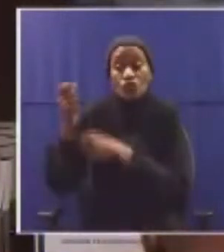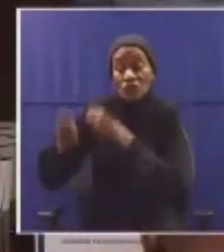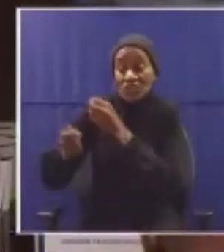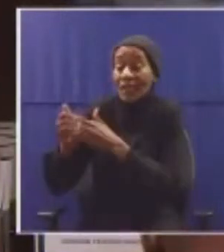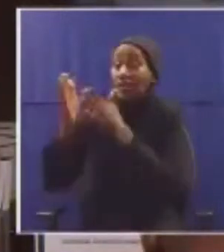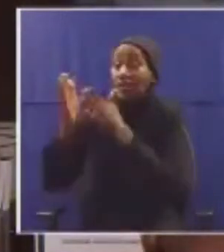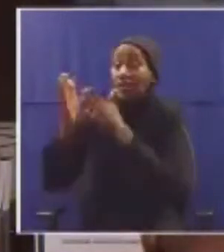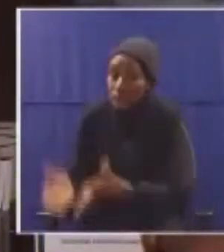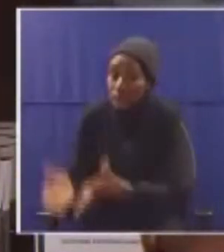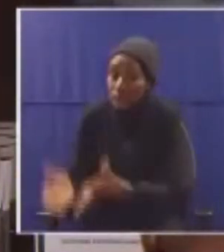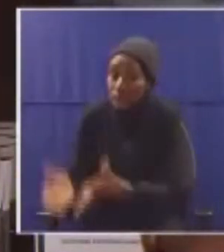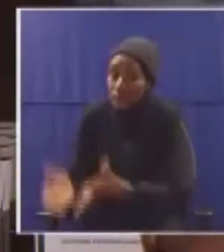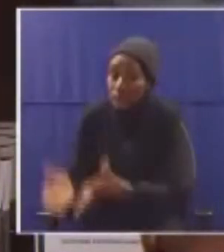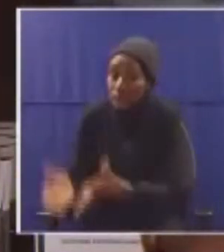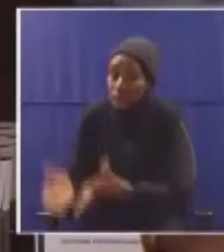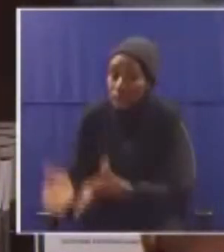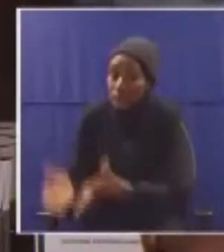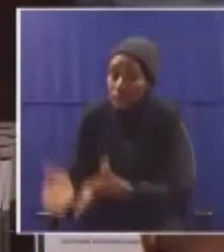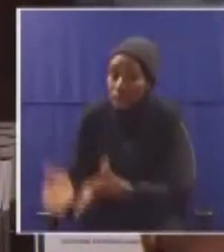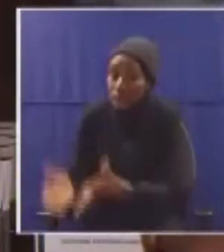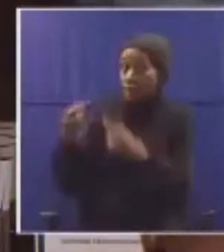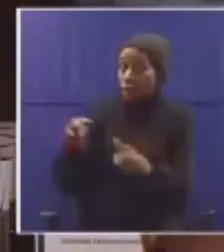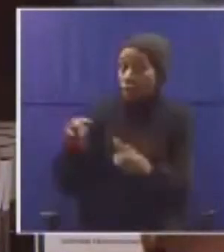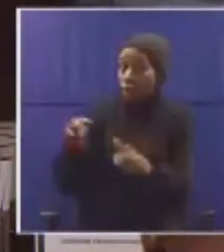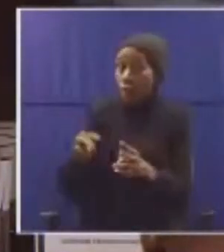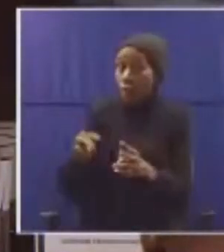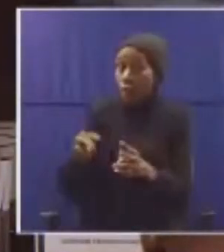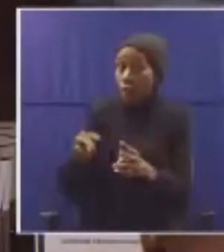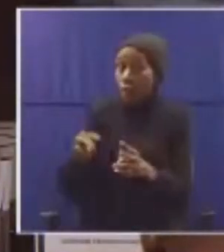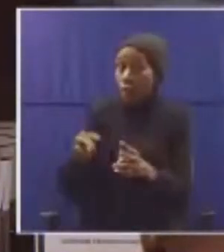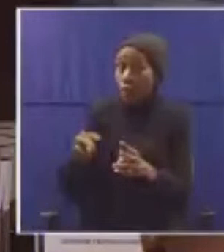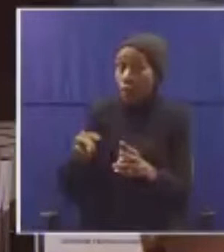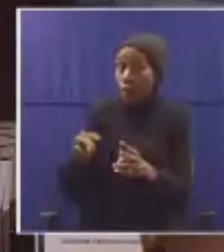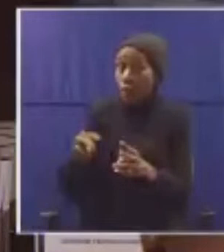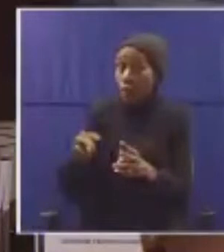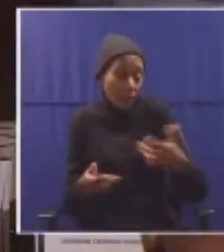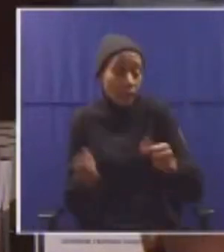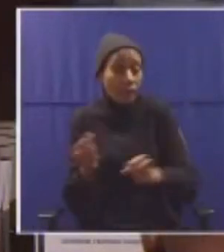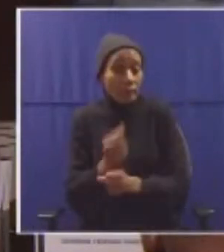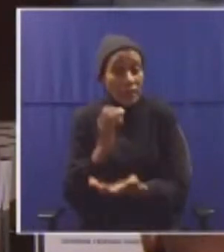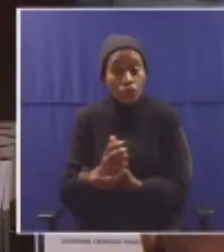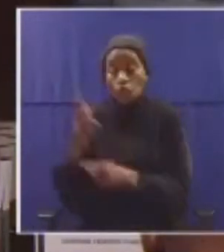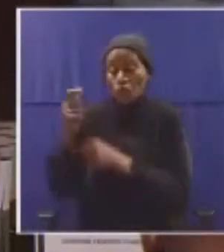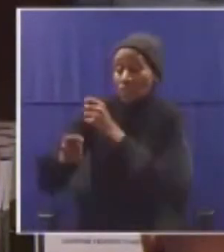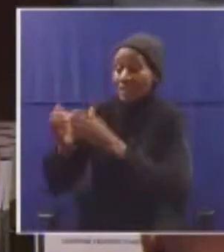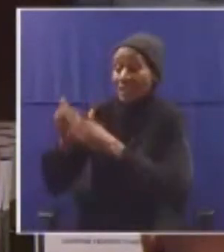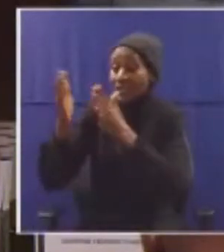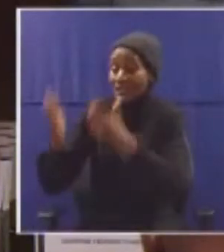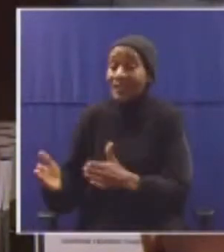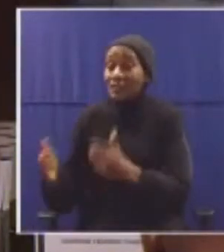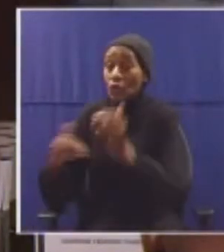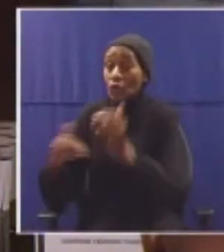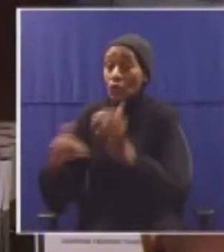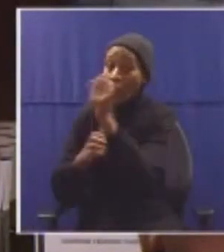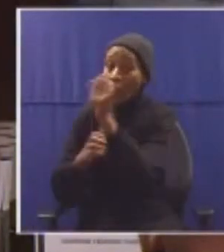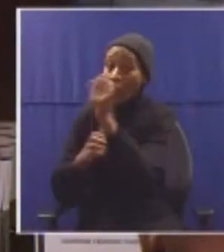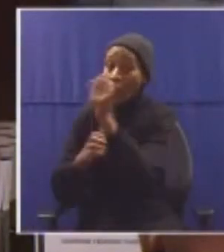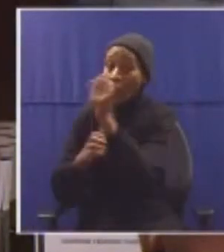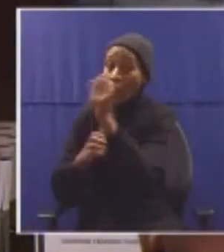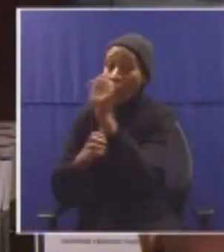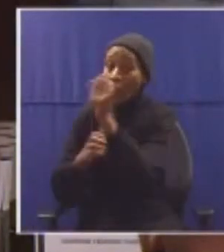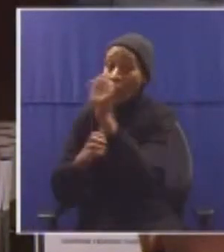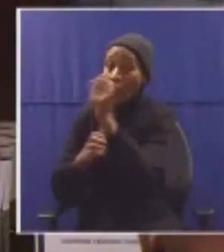you considered reviewing the legislative framework regulating the institution of traditional leadership to ensure that this